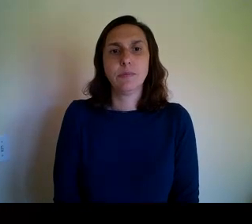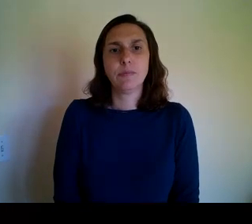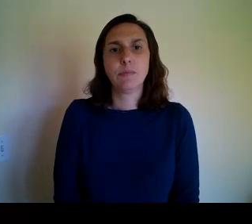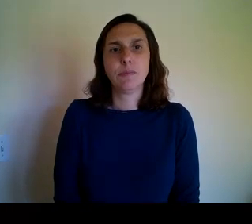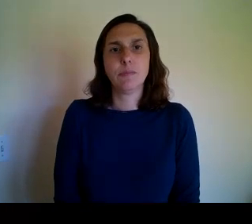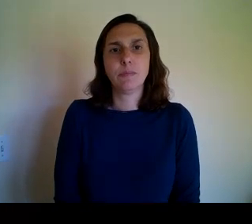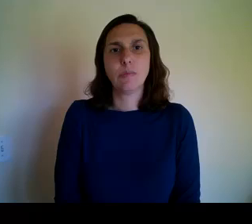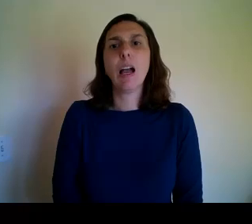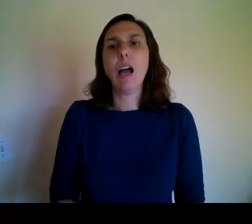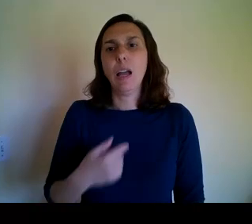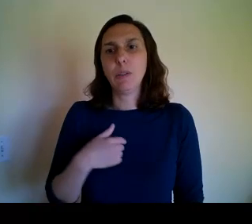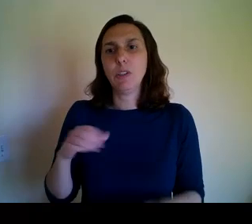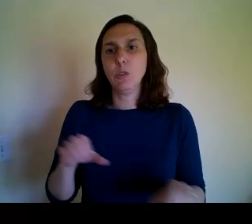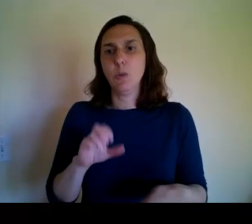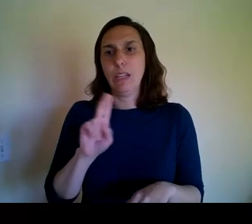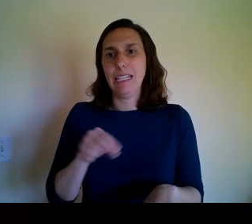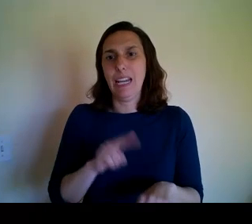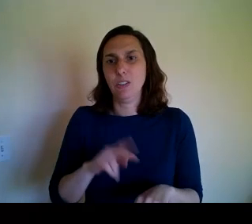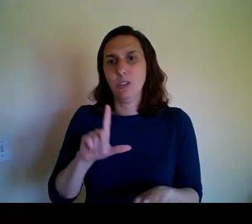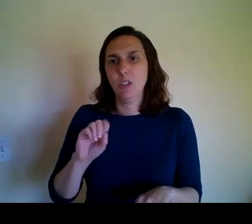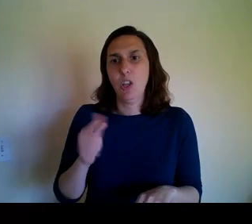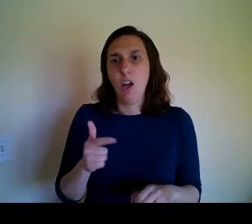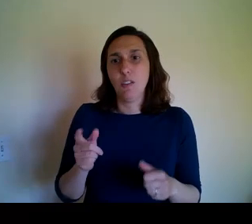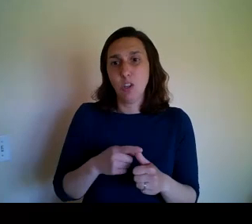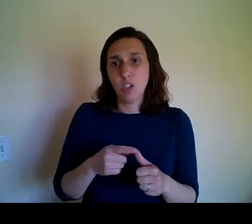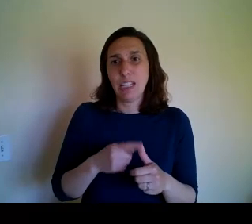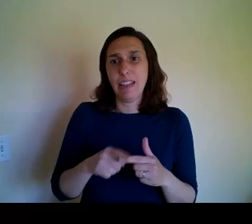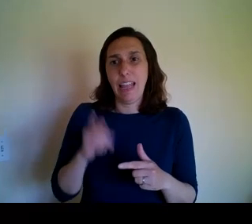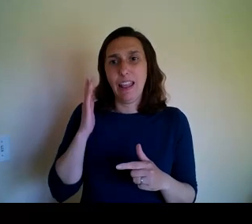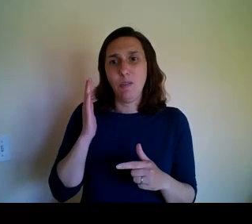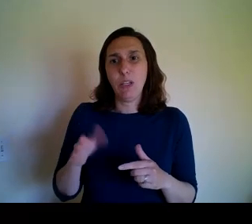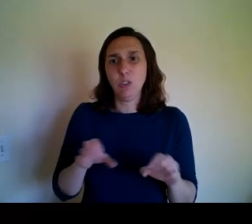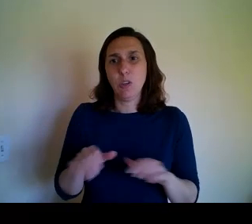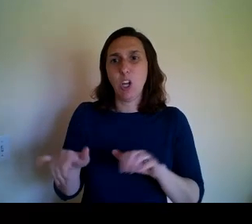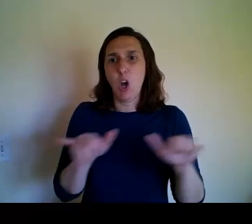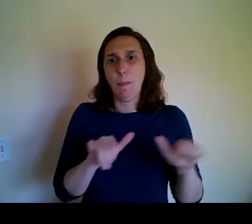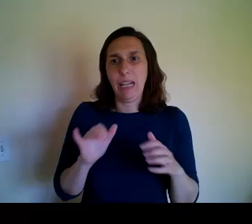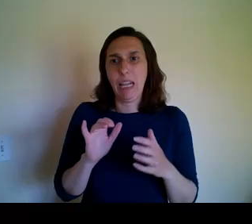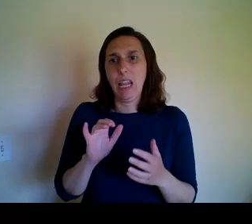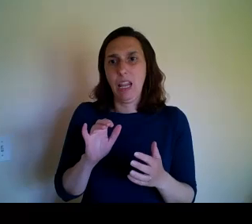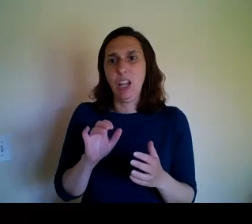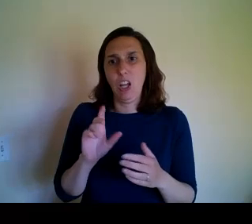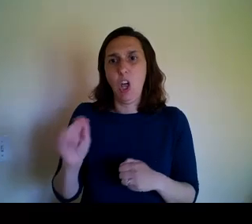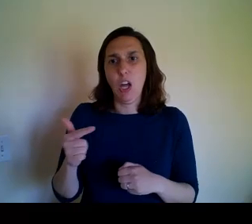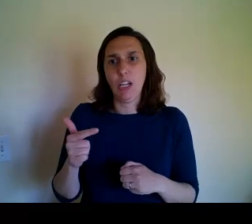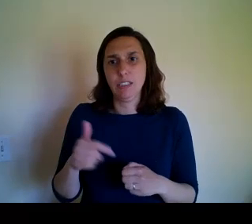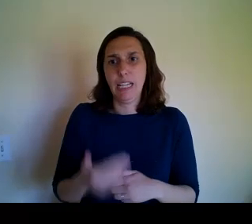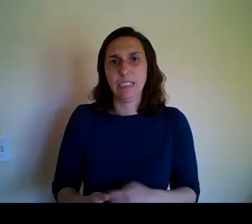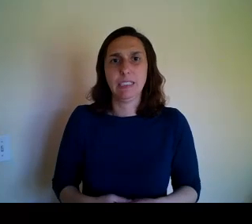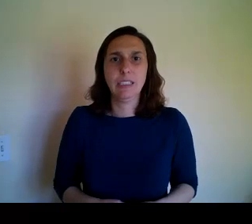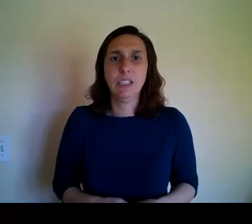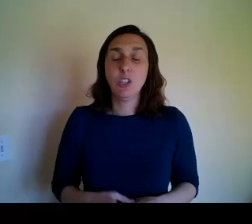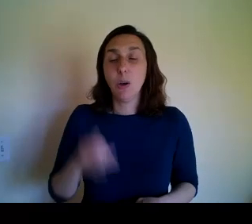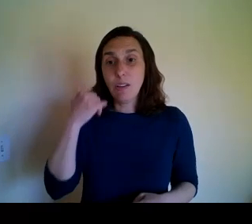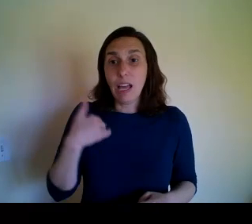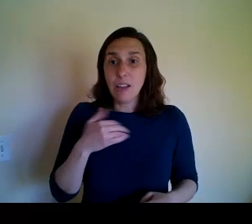the natural log first, and then I'll show you this with the common log. But if I have x is equal to